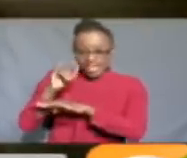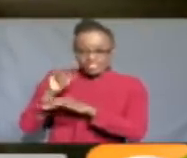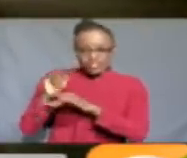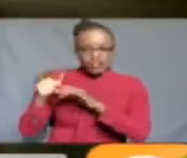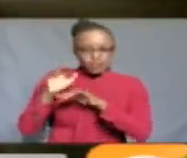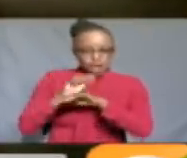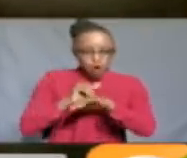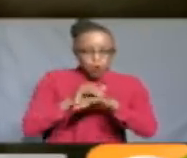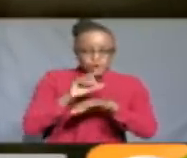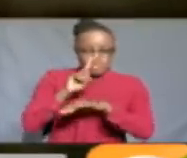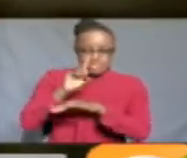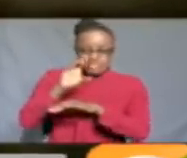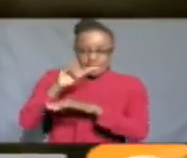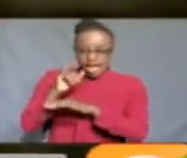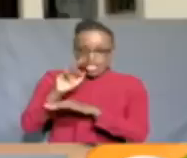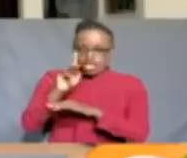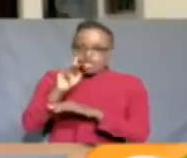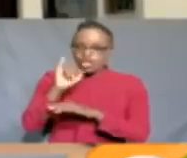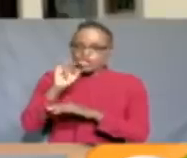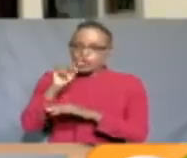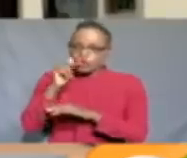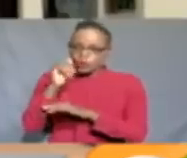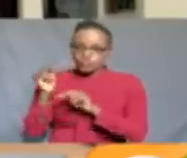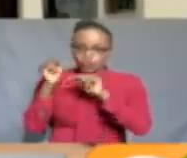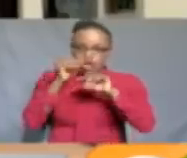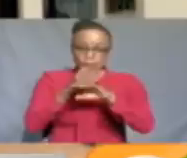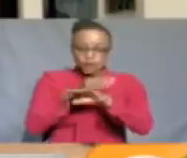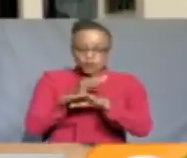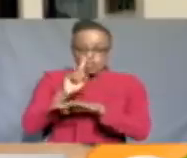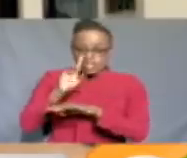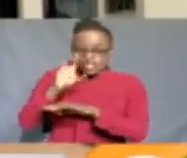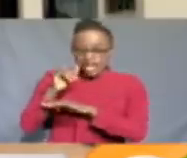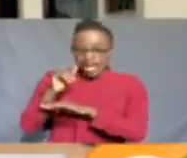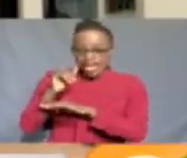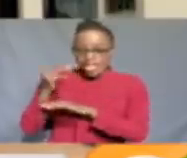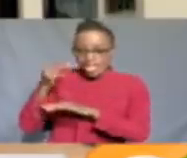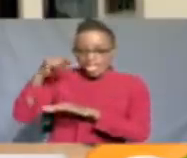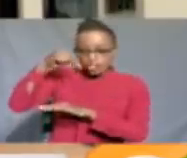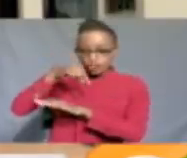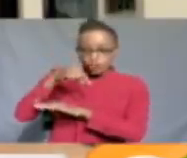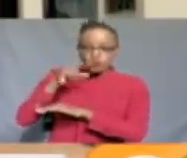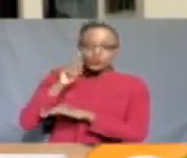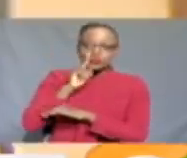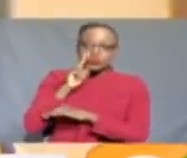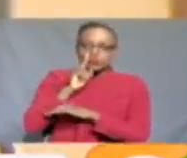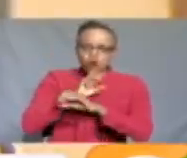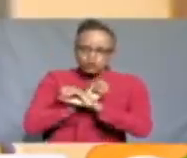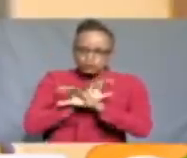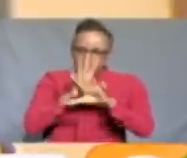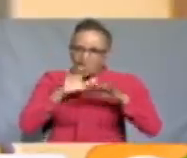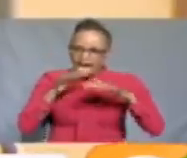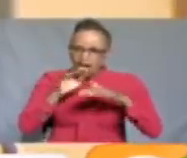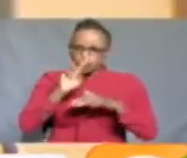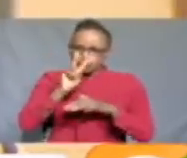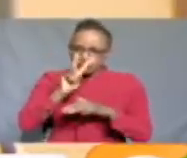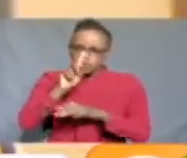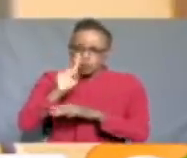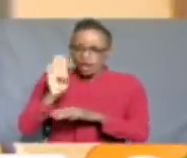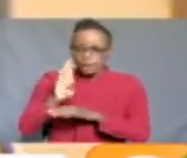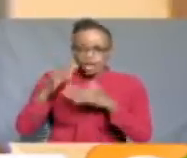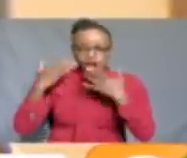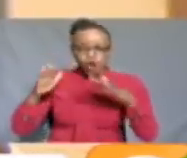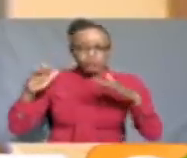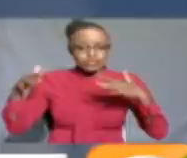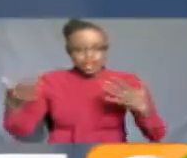by the DCI boss George Kinoti to appear at the DCI headquarters tomorrow to shed light on the 21 billion shilling